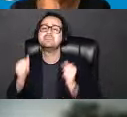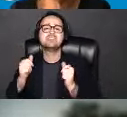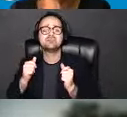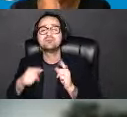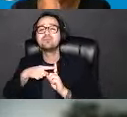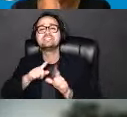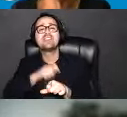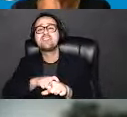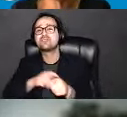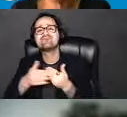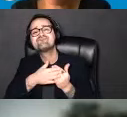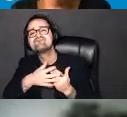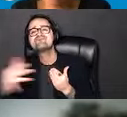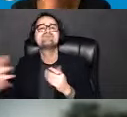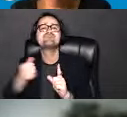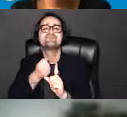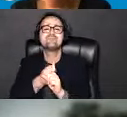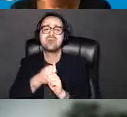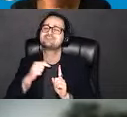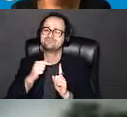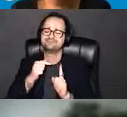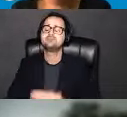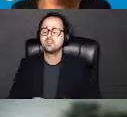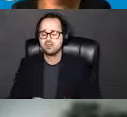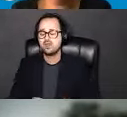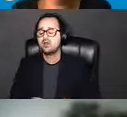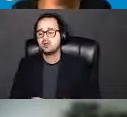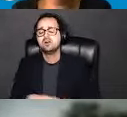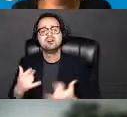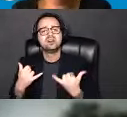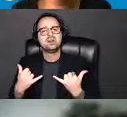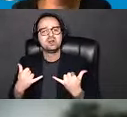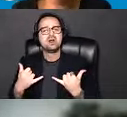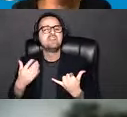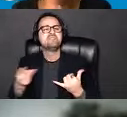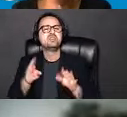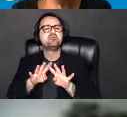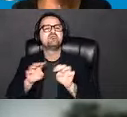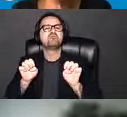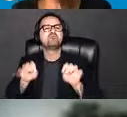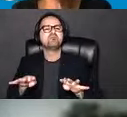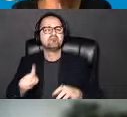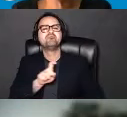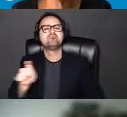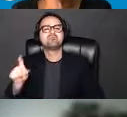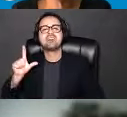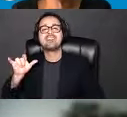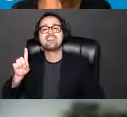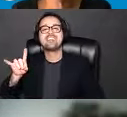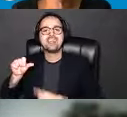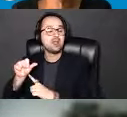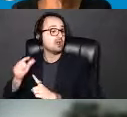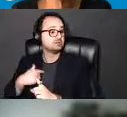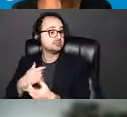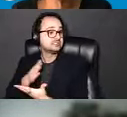The pandemic has become that. So I think we're going to do a couple of poll questions now. Lydia's going to, I need to stop sharing,